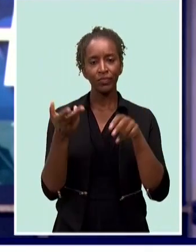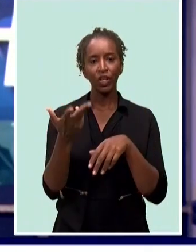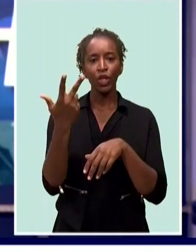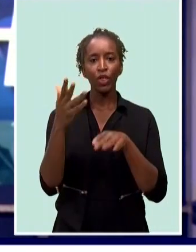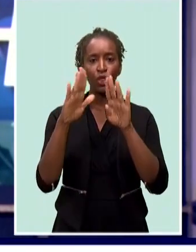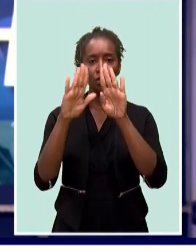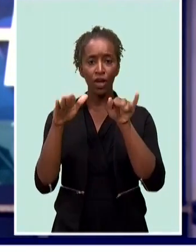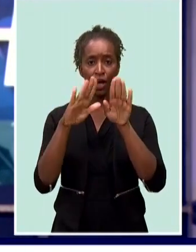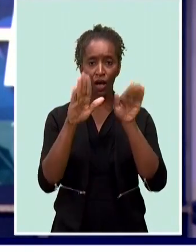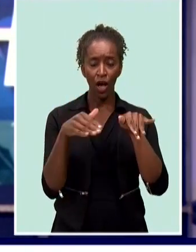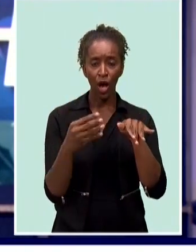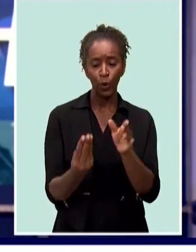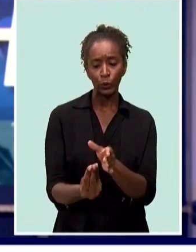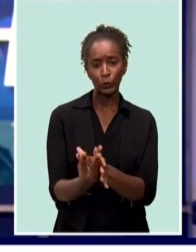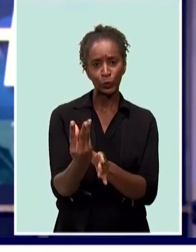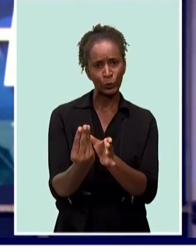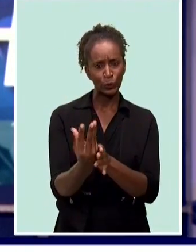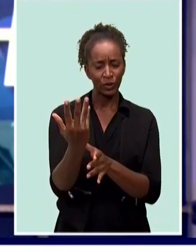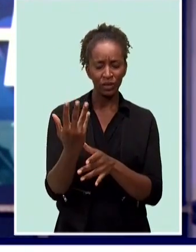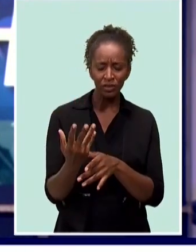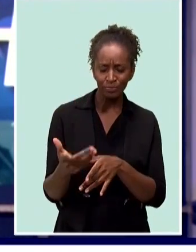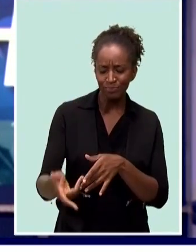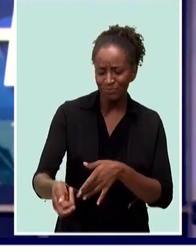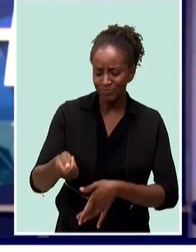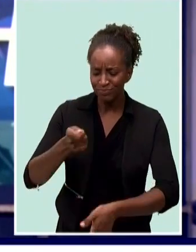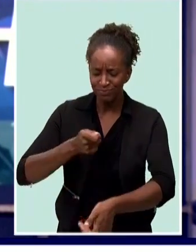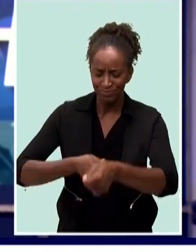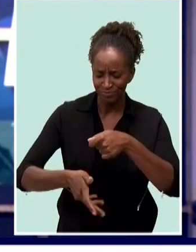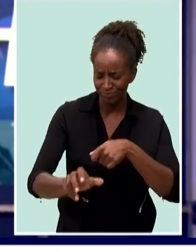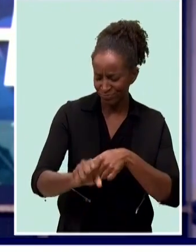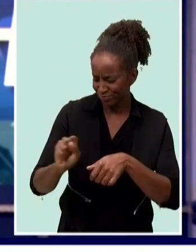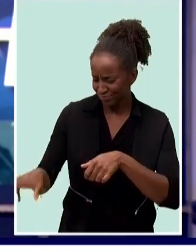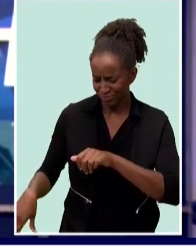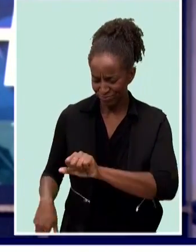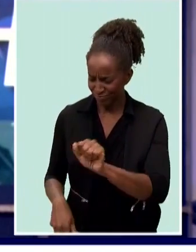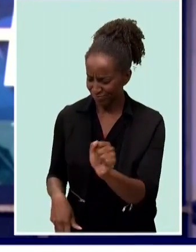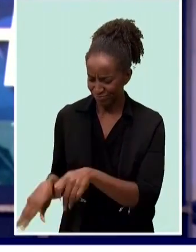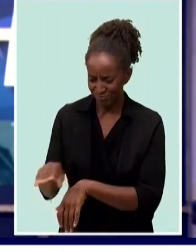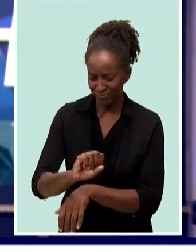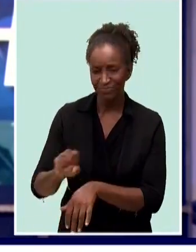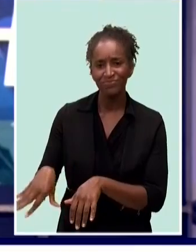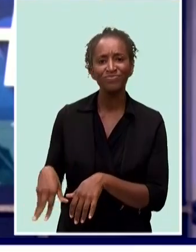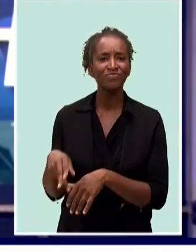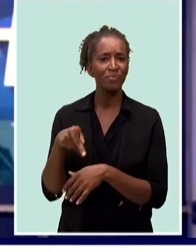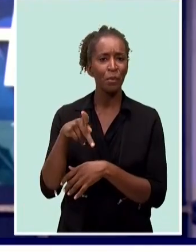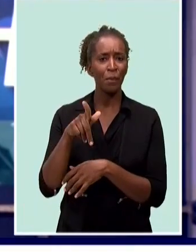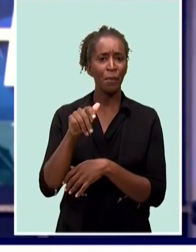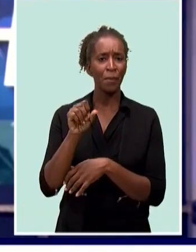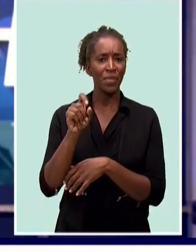been taken from that spring, and added that the actions of some picnic goers have added to the problem.